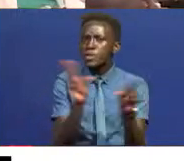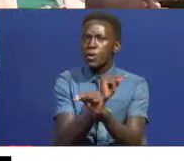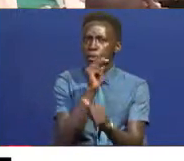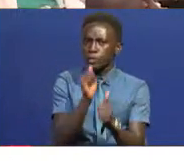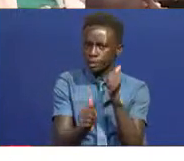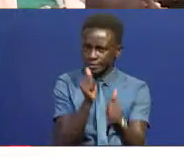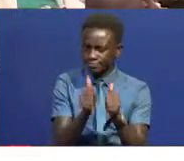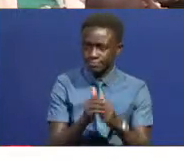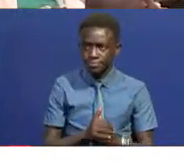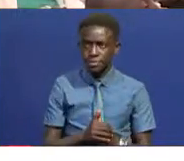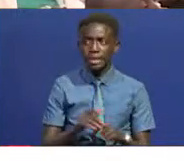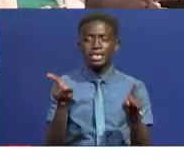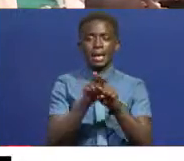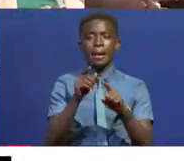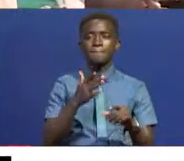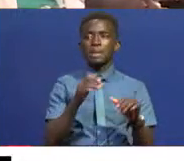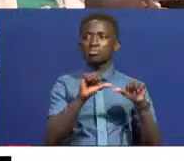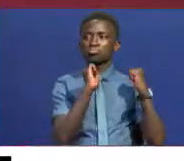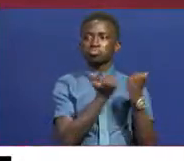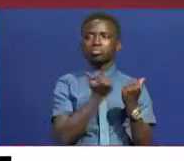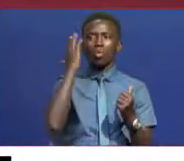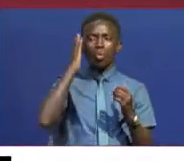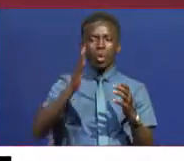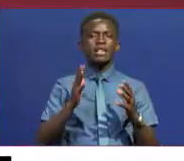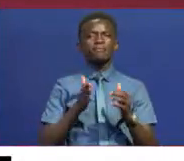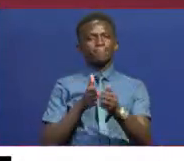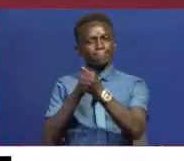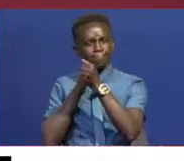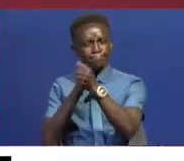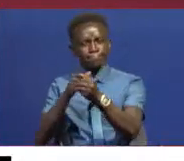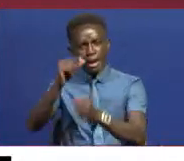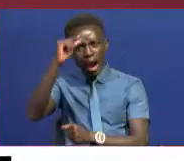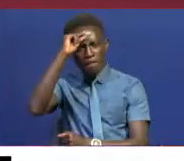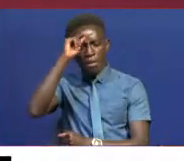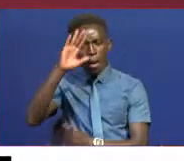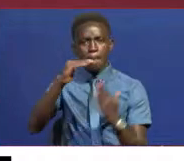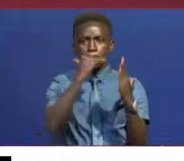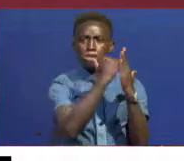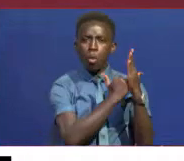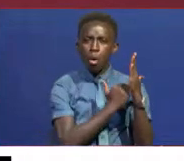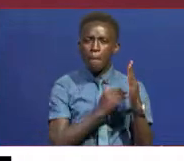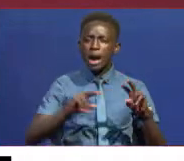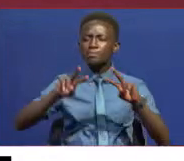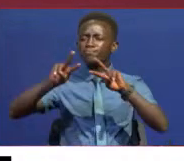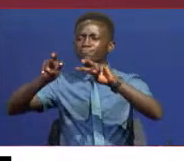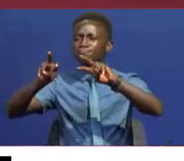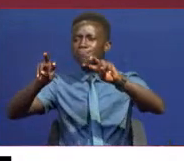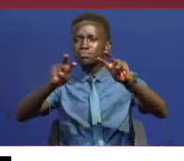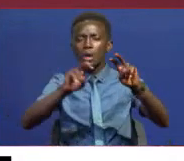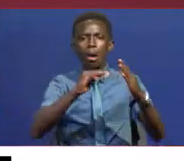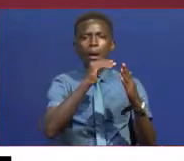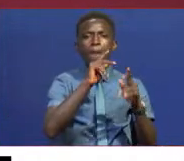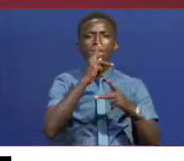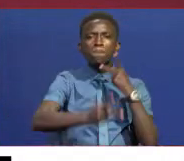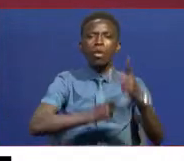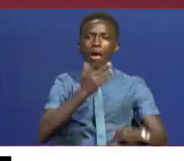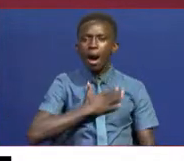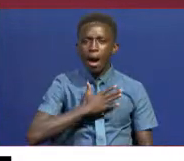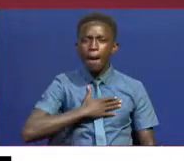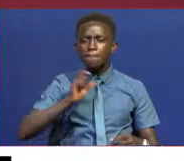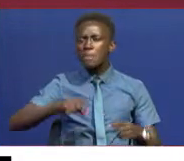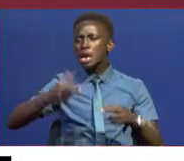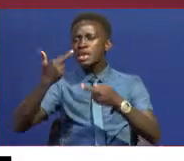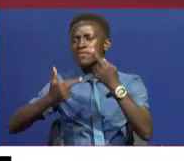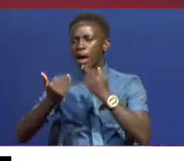a government-wide program looking at our processes, reviewing our processes, asking ourselves